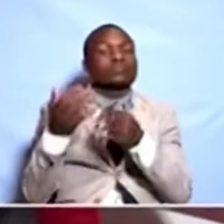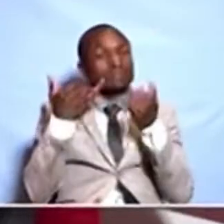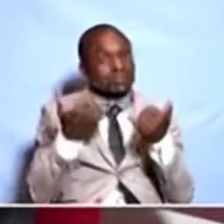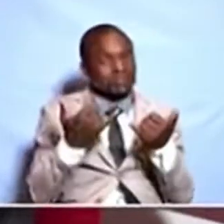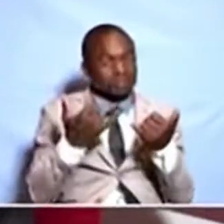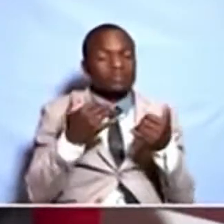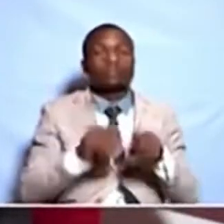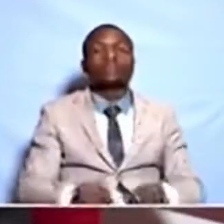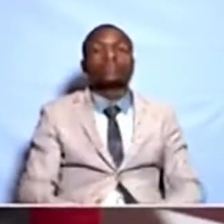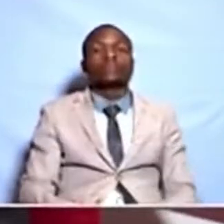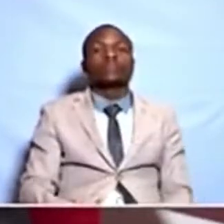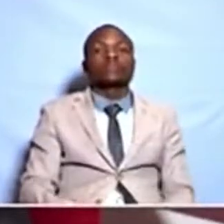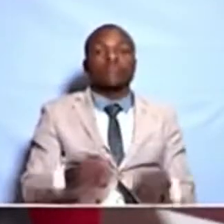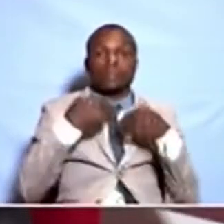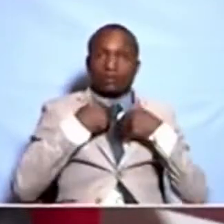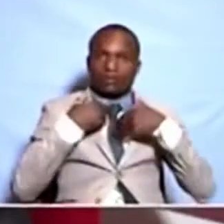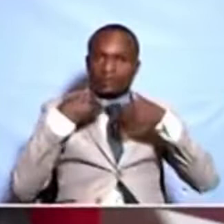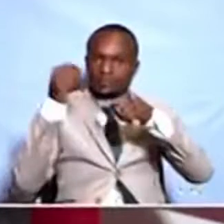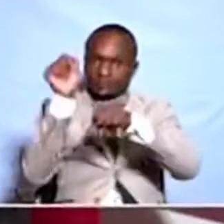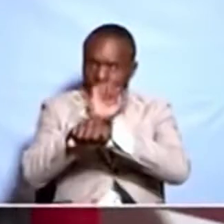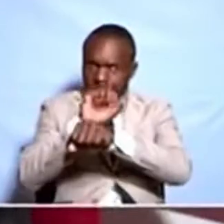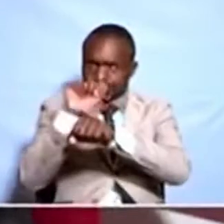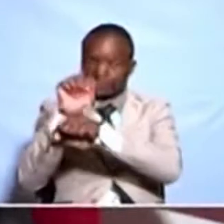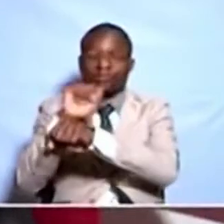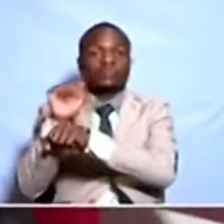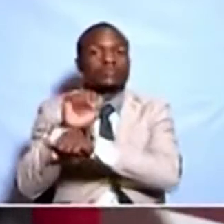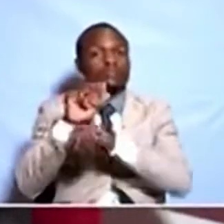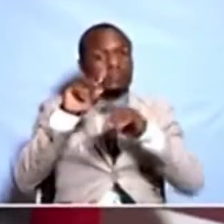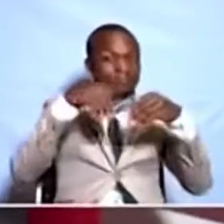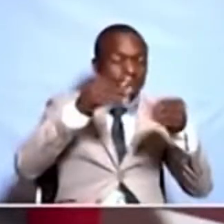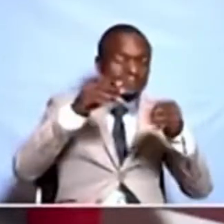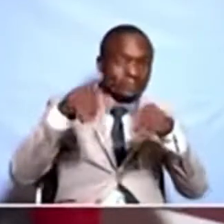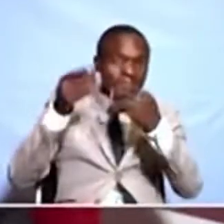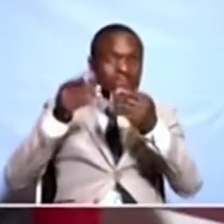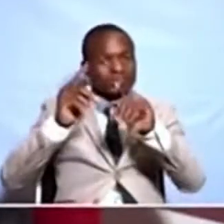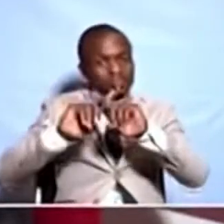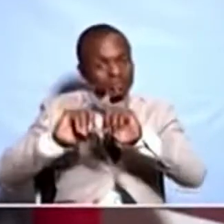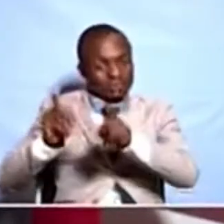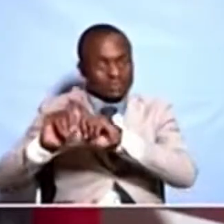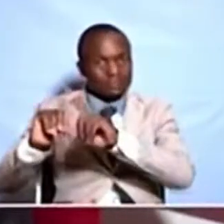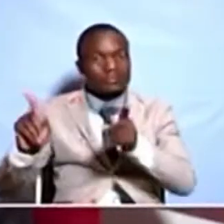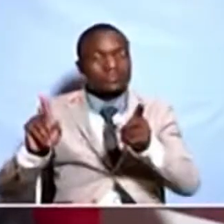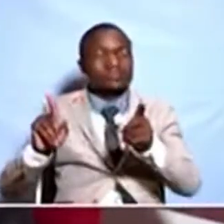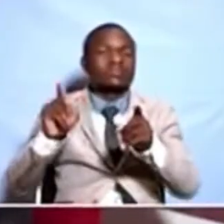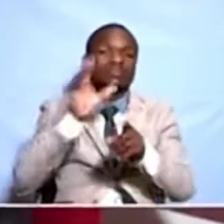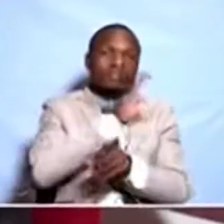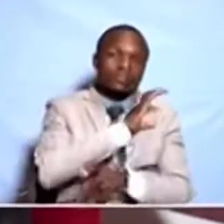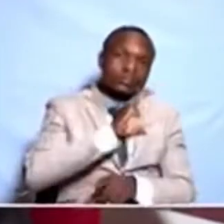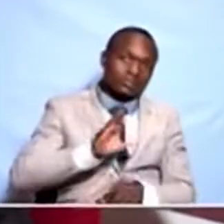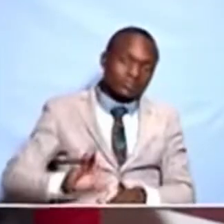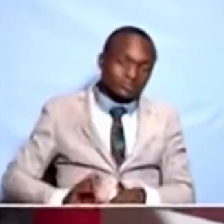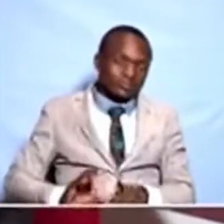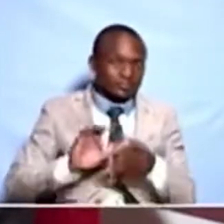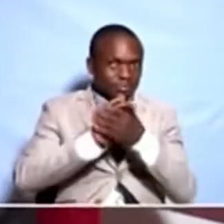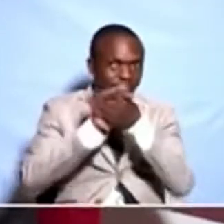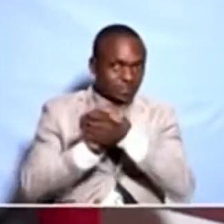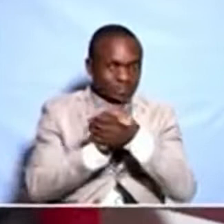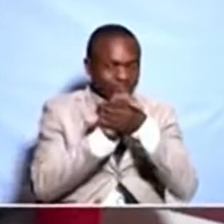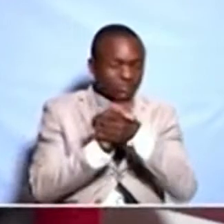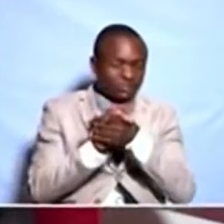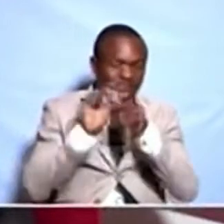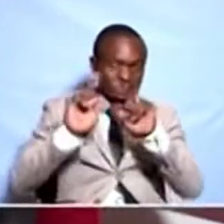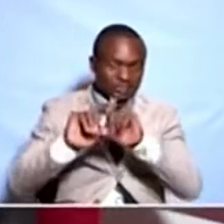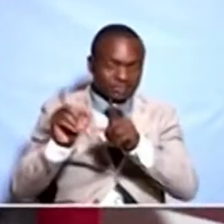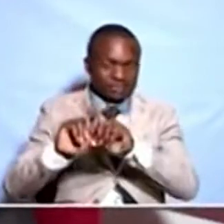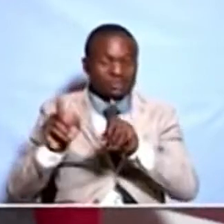that there are vehicles that are being branded in different sorts of company, corporate brands and things like